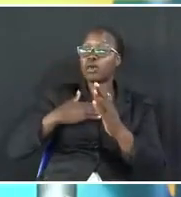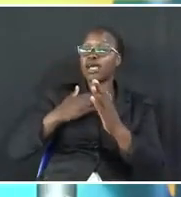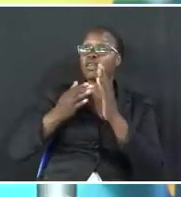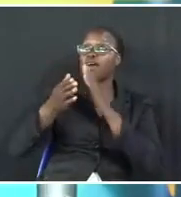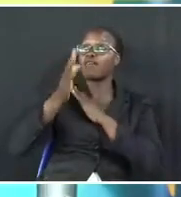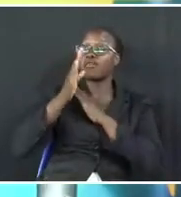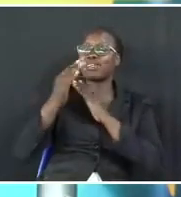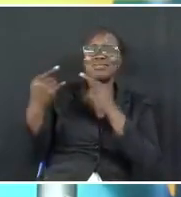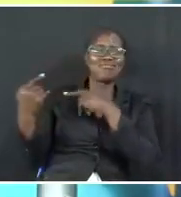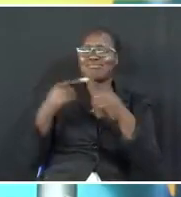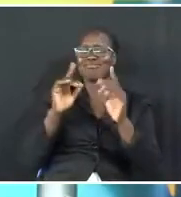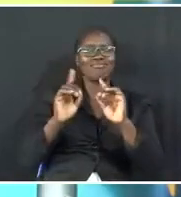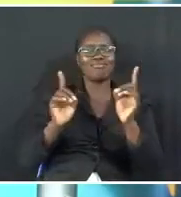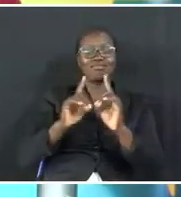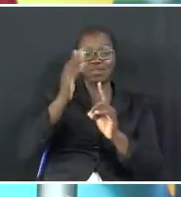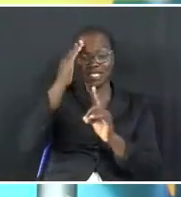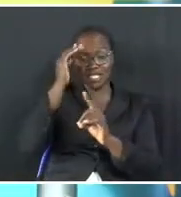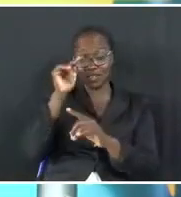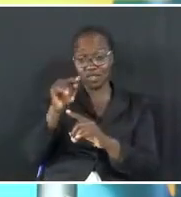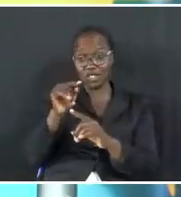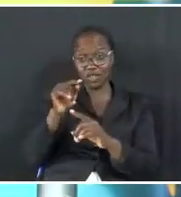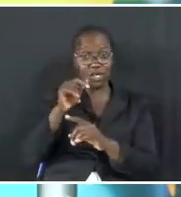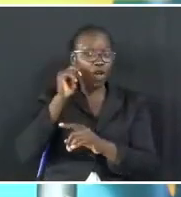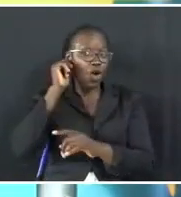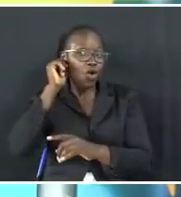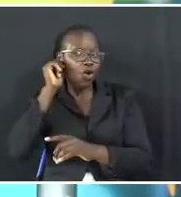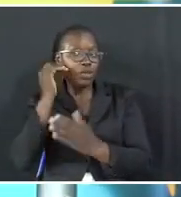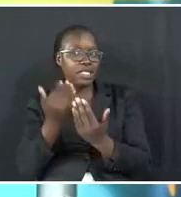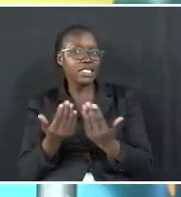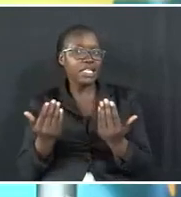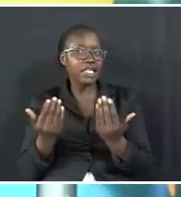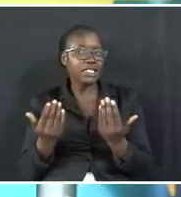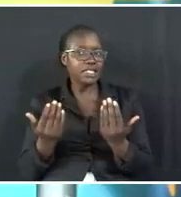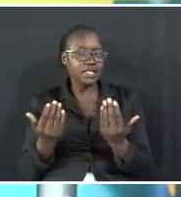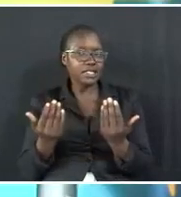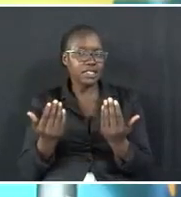him because they knew Jesus was an obedient child.